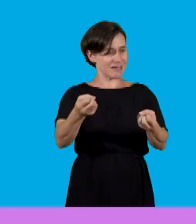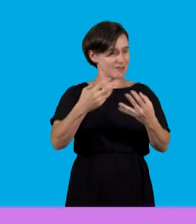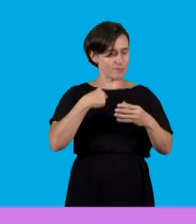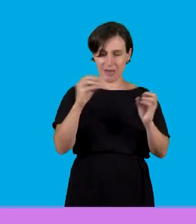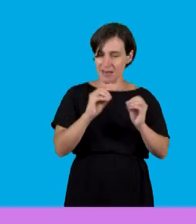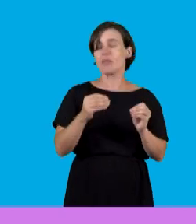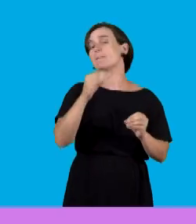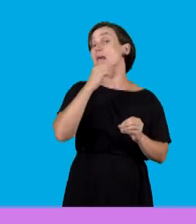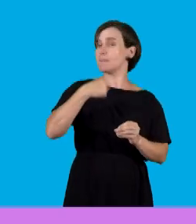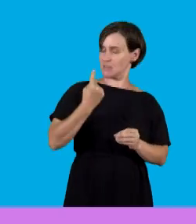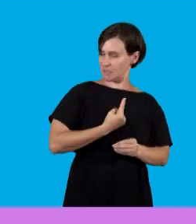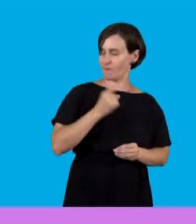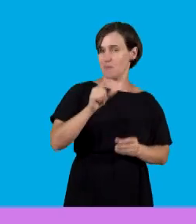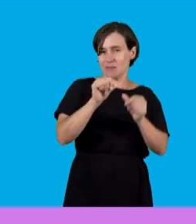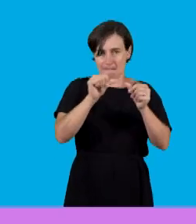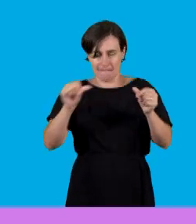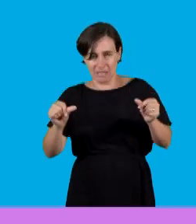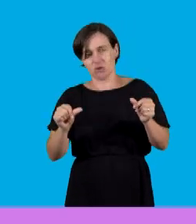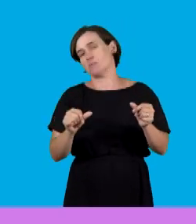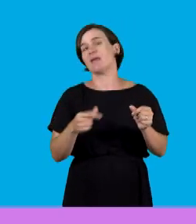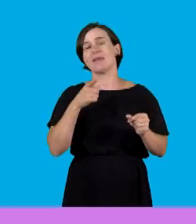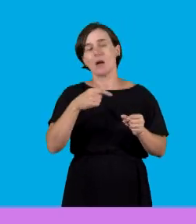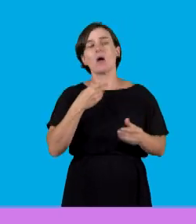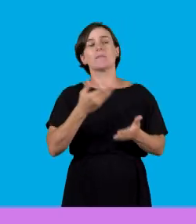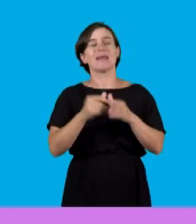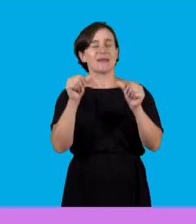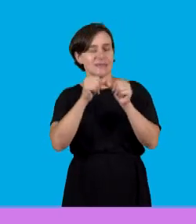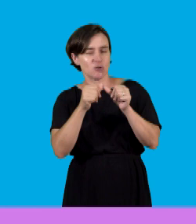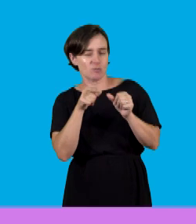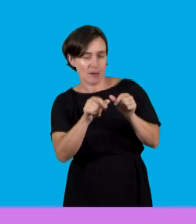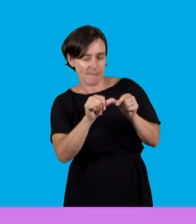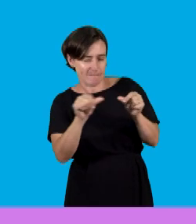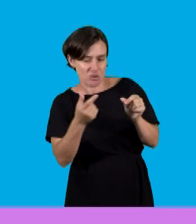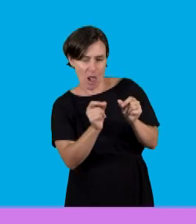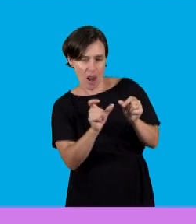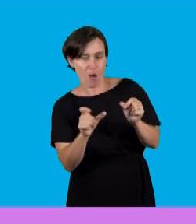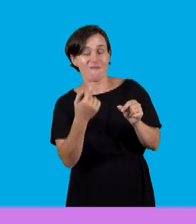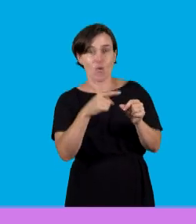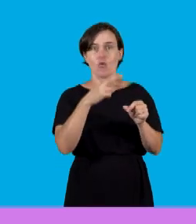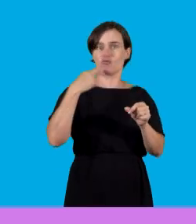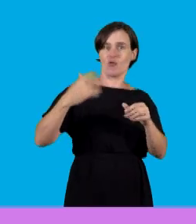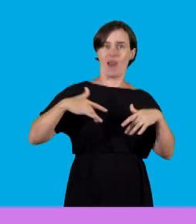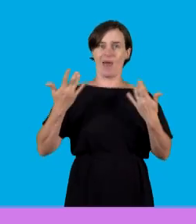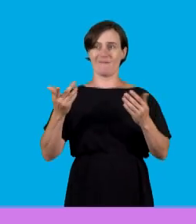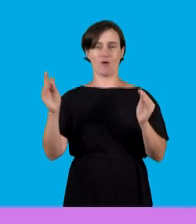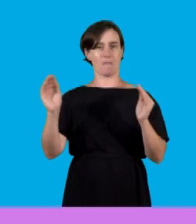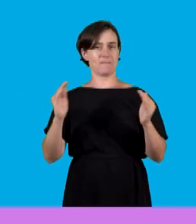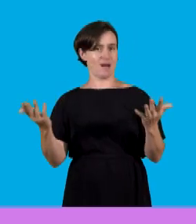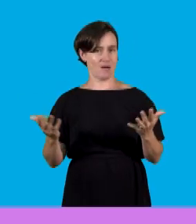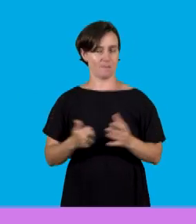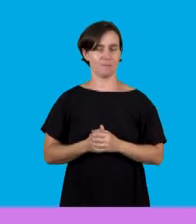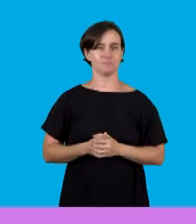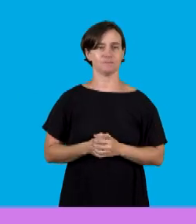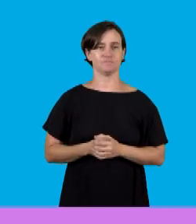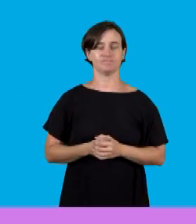have to measure it, because that gives us the relationship of what is on the map and what is in reality.